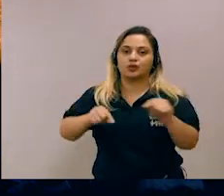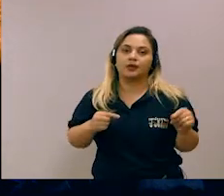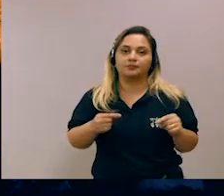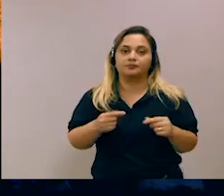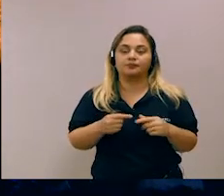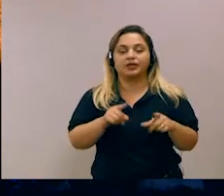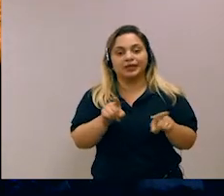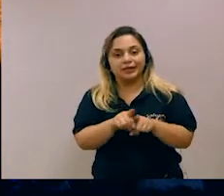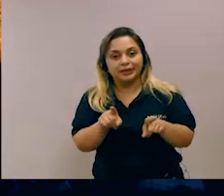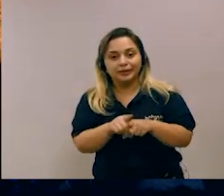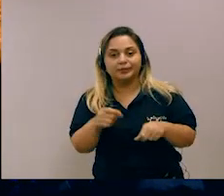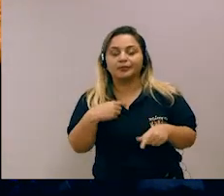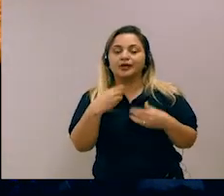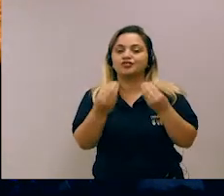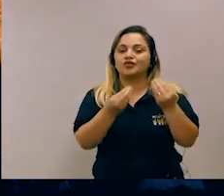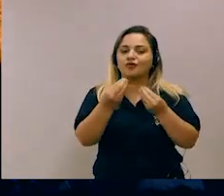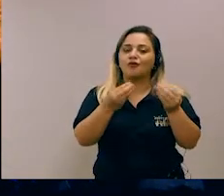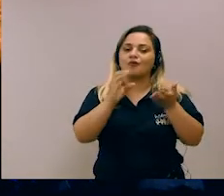this profession.